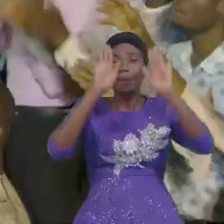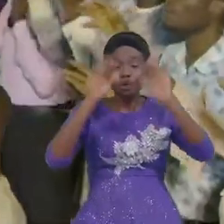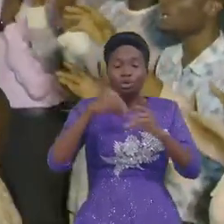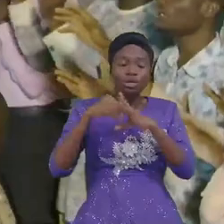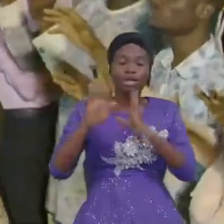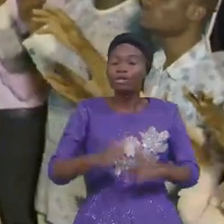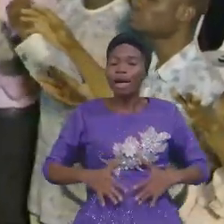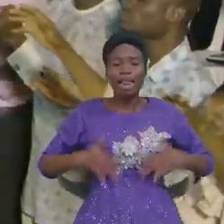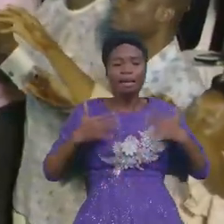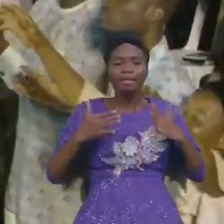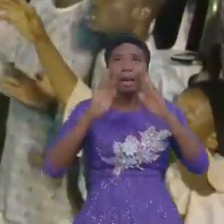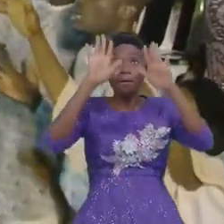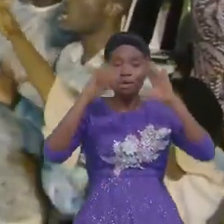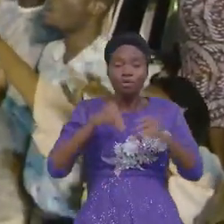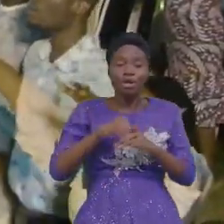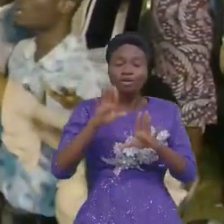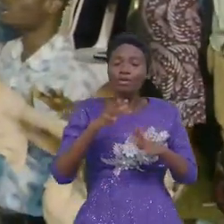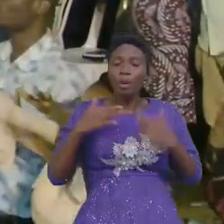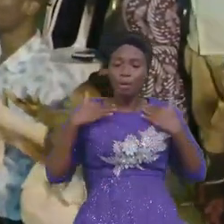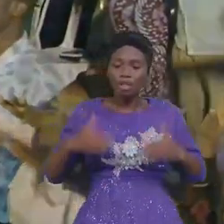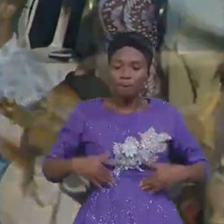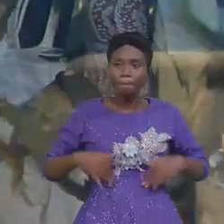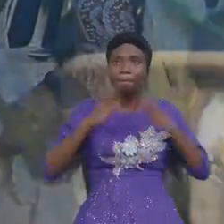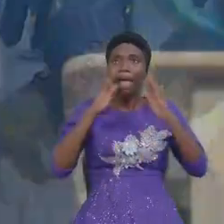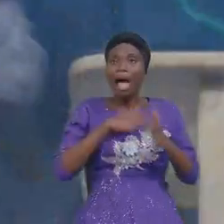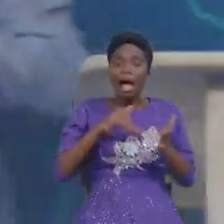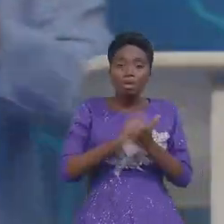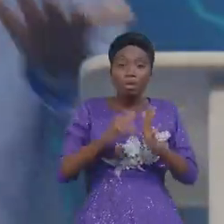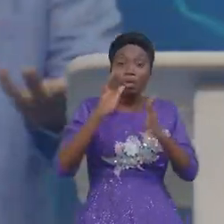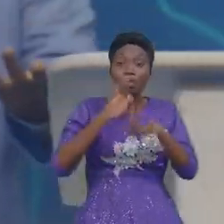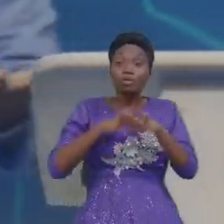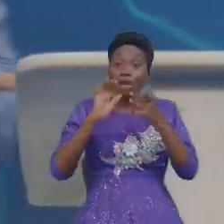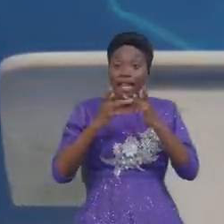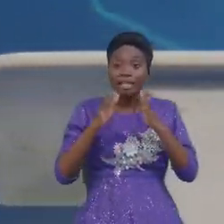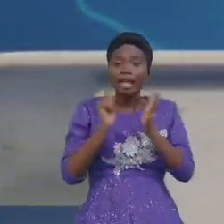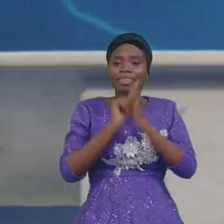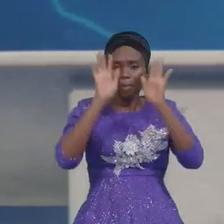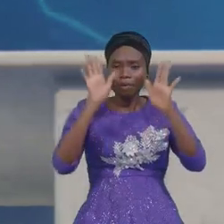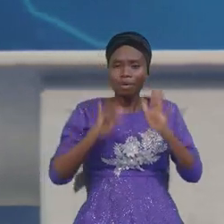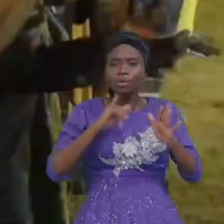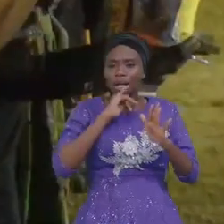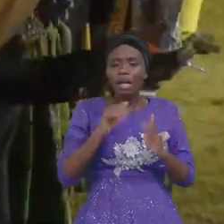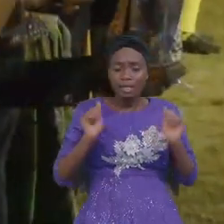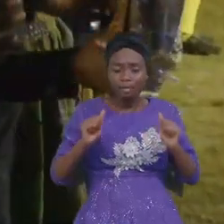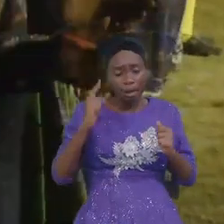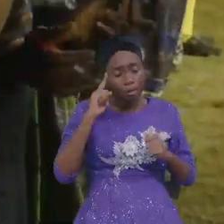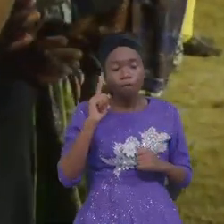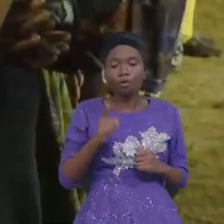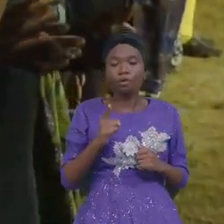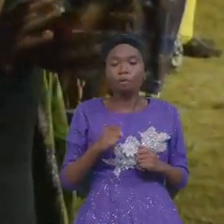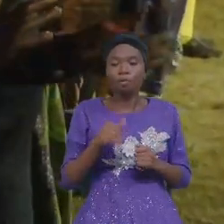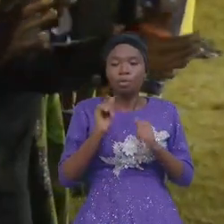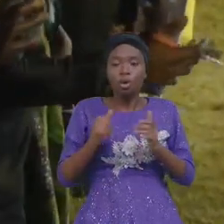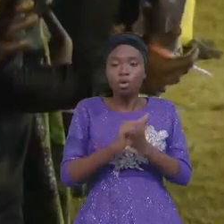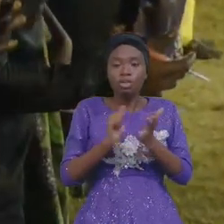life. Miracle in your body. And those online, that miracle is available for you. Those who are